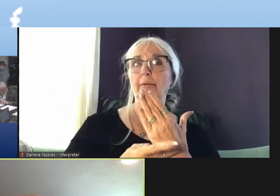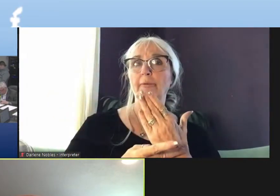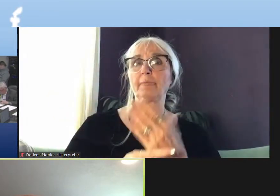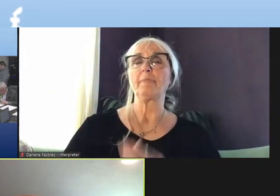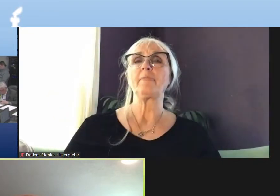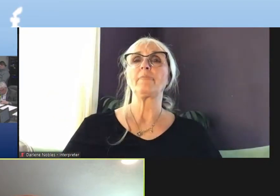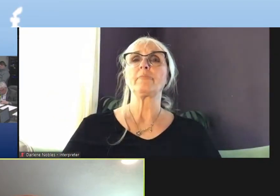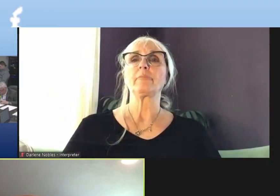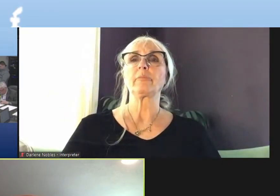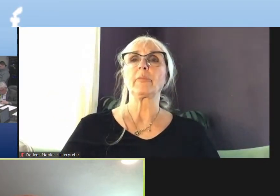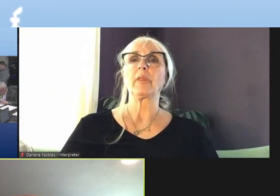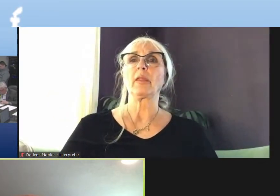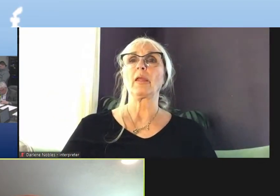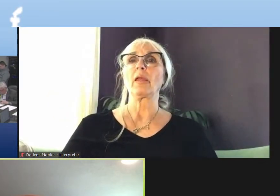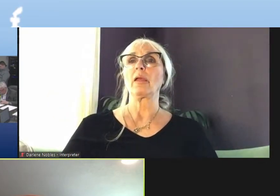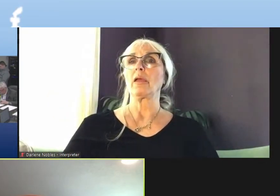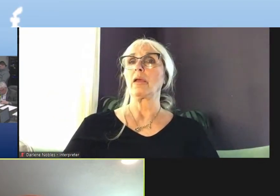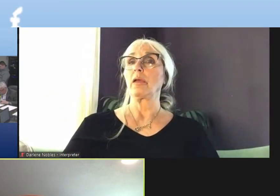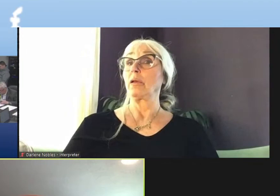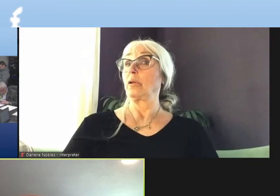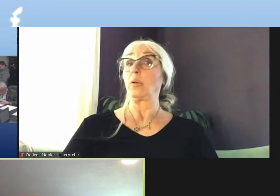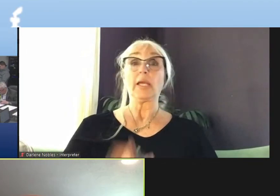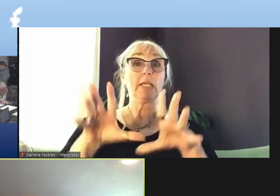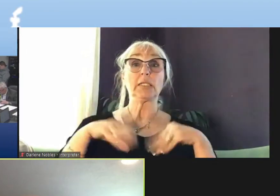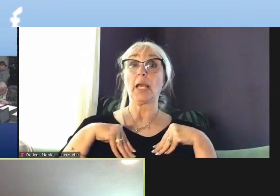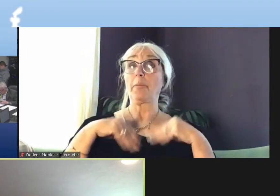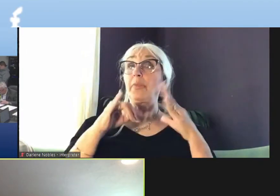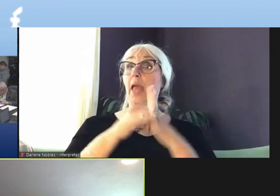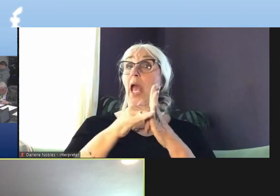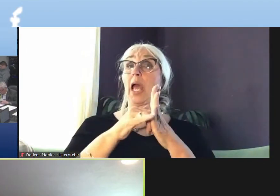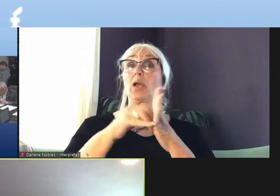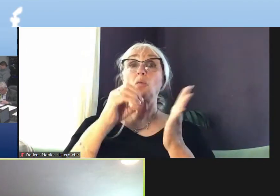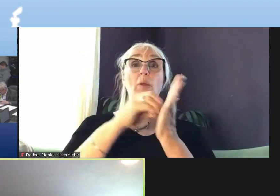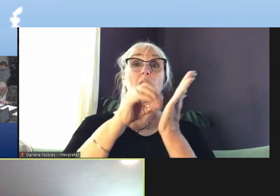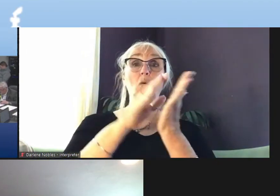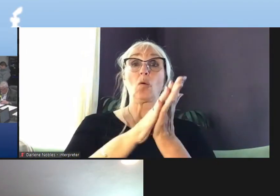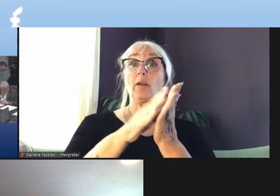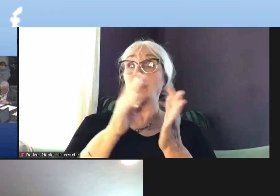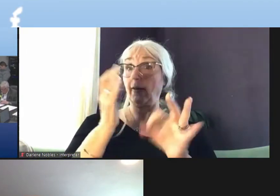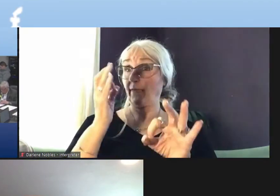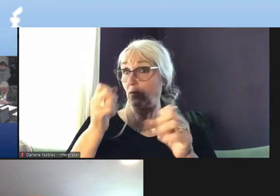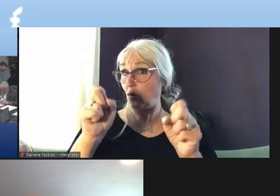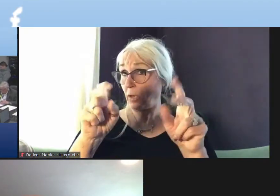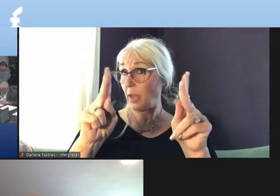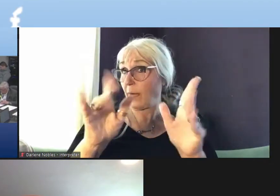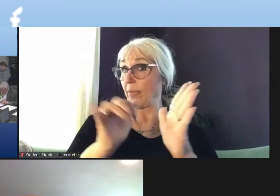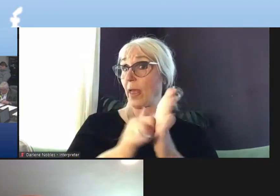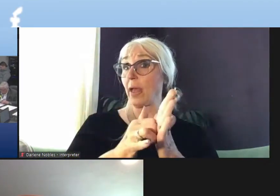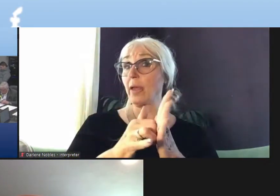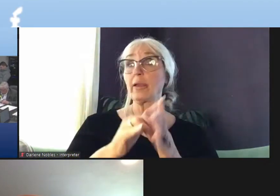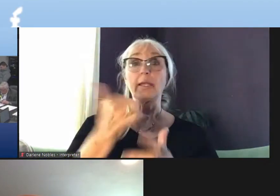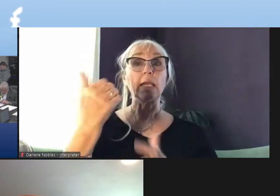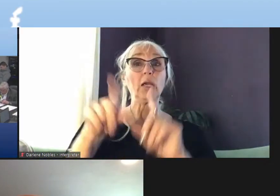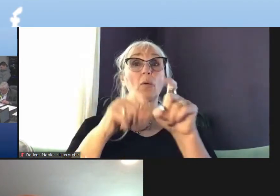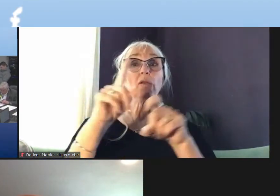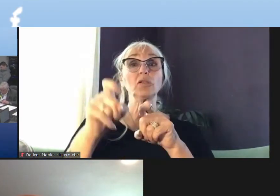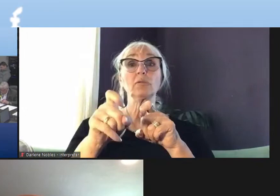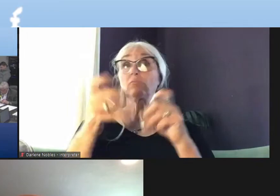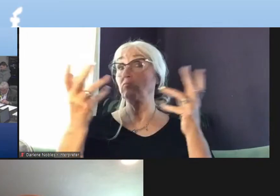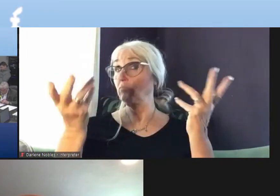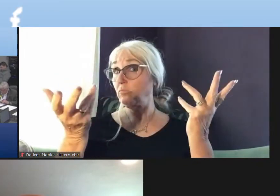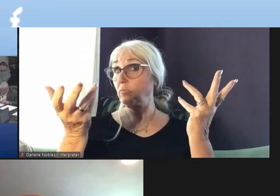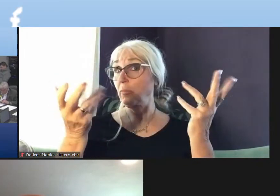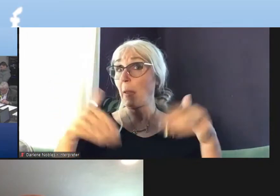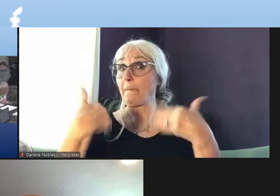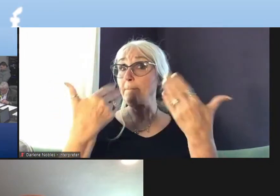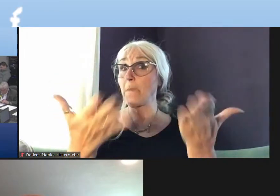Okay. So Judge, that's it. We can just accept that for recording if the court's okay with that. All right, any questions? If not, is there a motion to